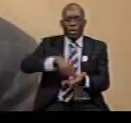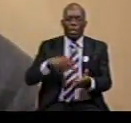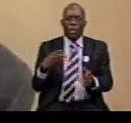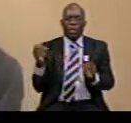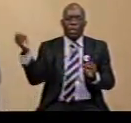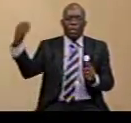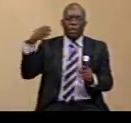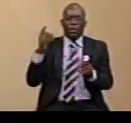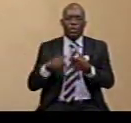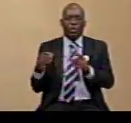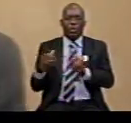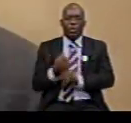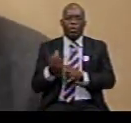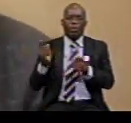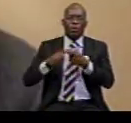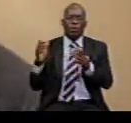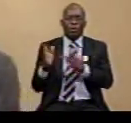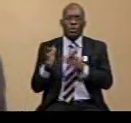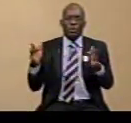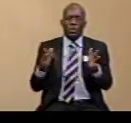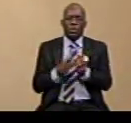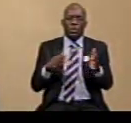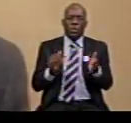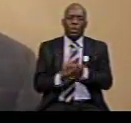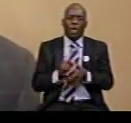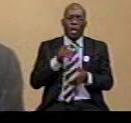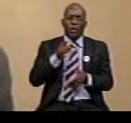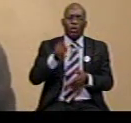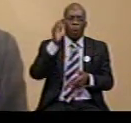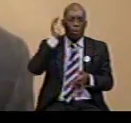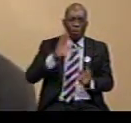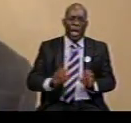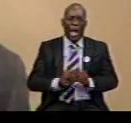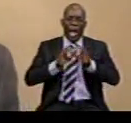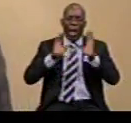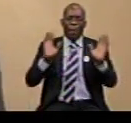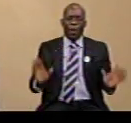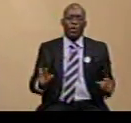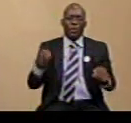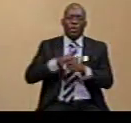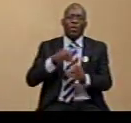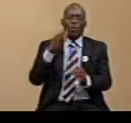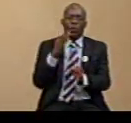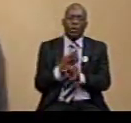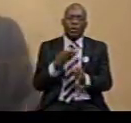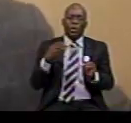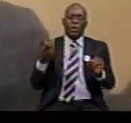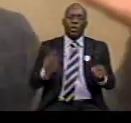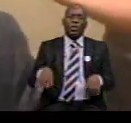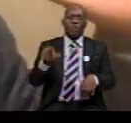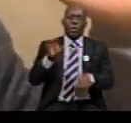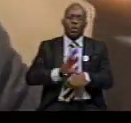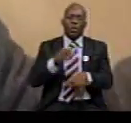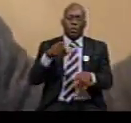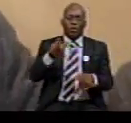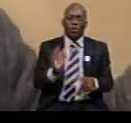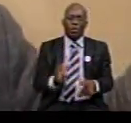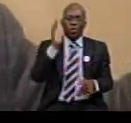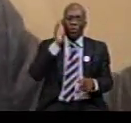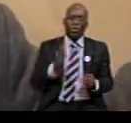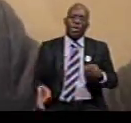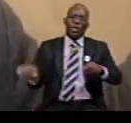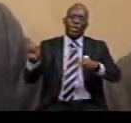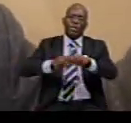that you will not abandon the faith. I will not abandon the faith. The church of God will not abandon the faith. Let's pray, oh